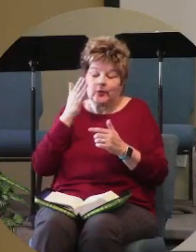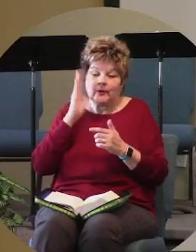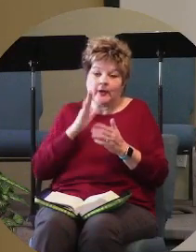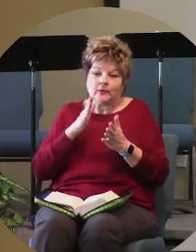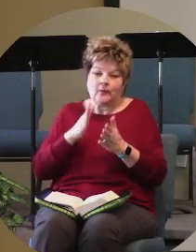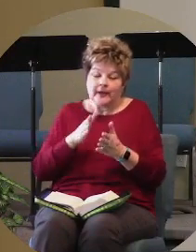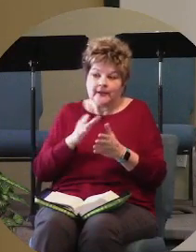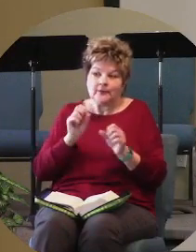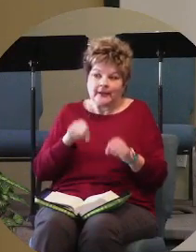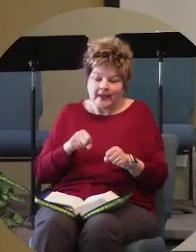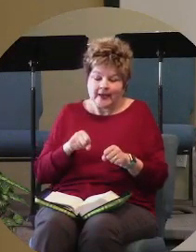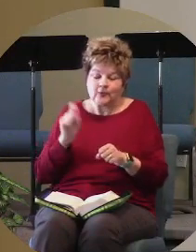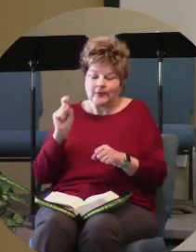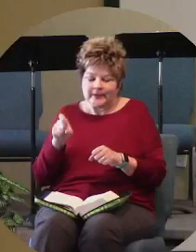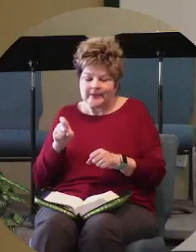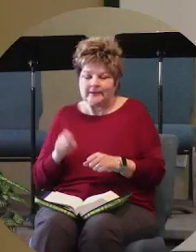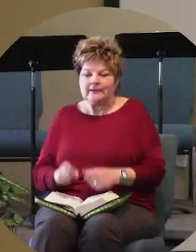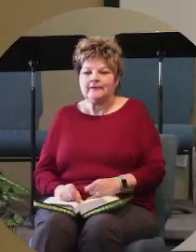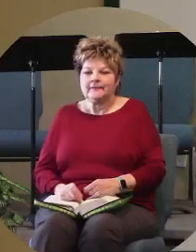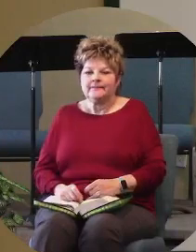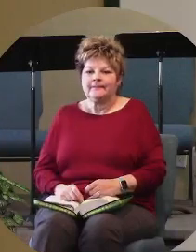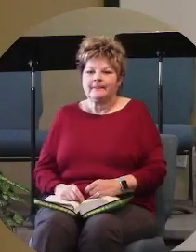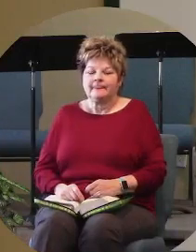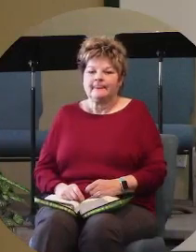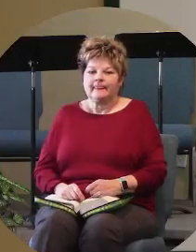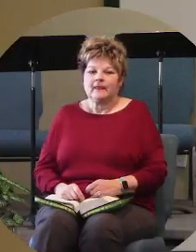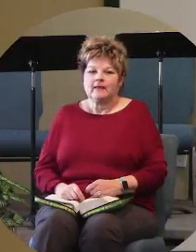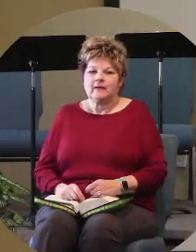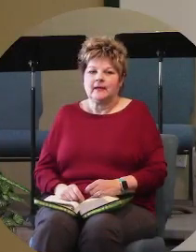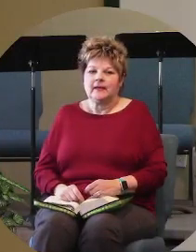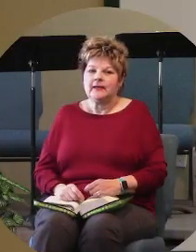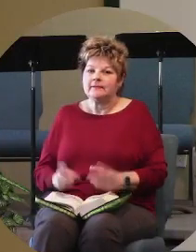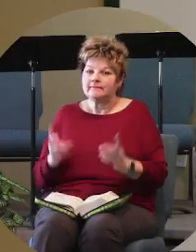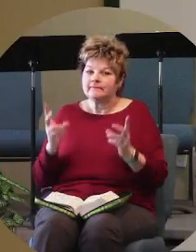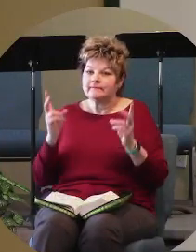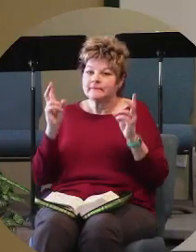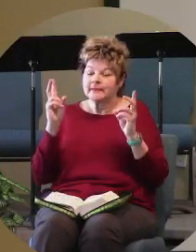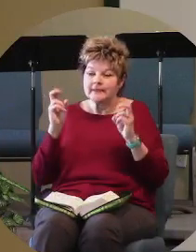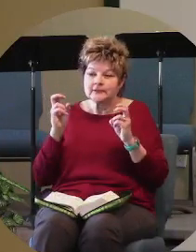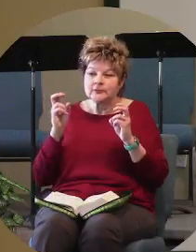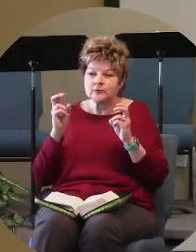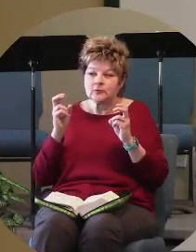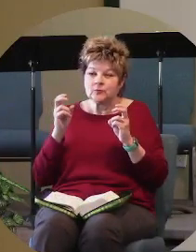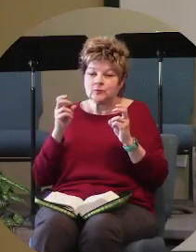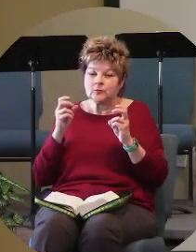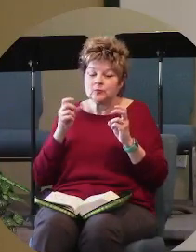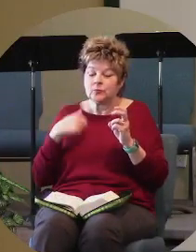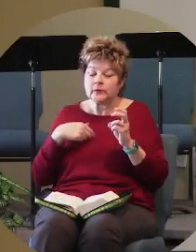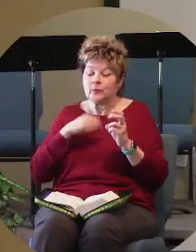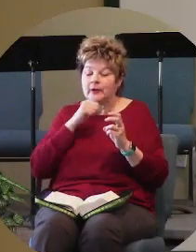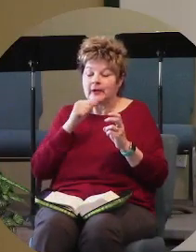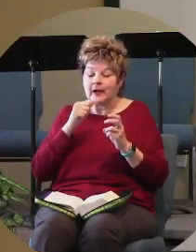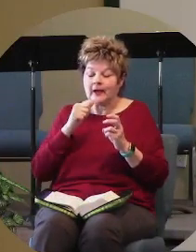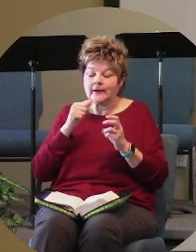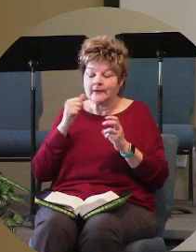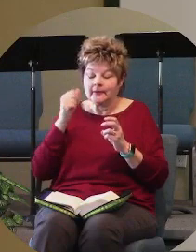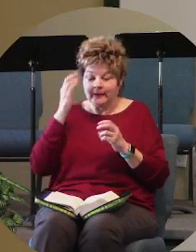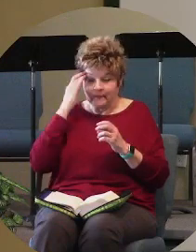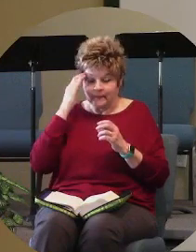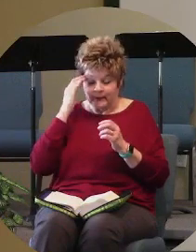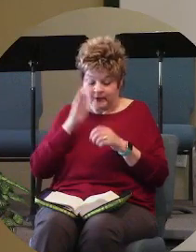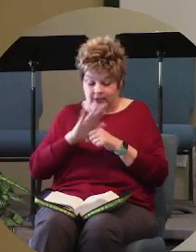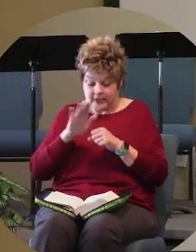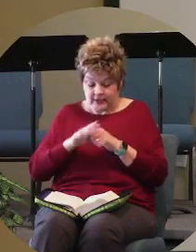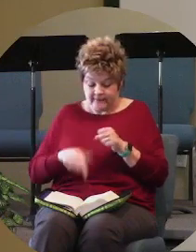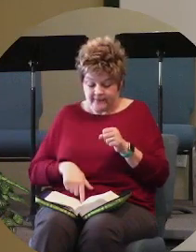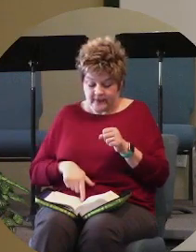need to. See, and here's a problem when we aren't familiar enough with God's word. We begin to think it means